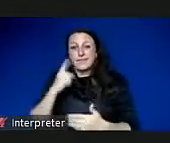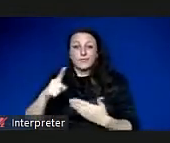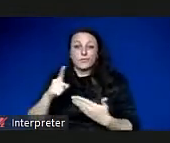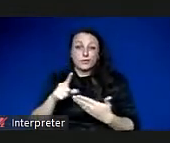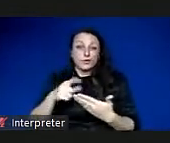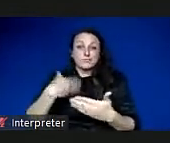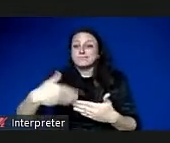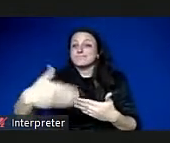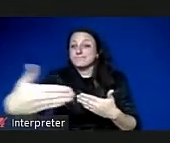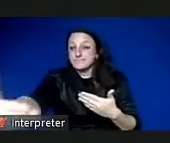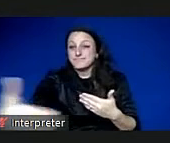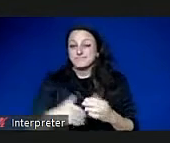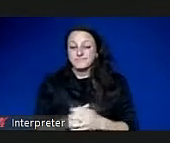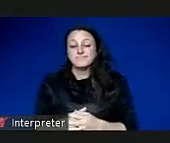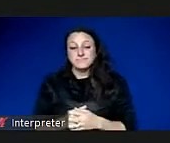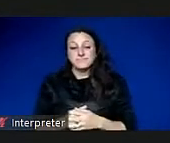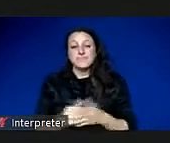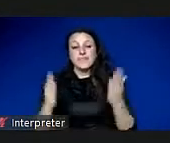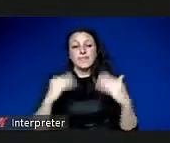slide, please.